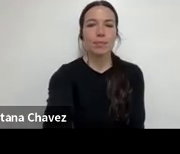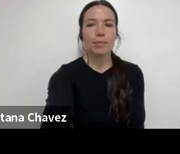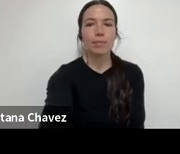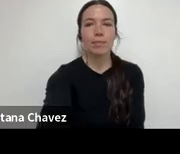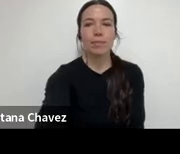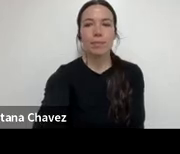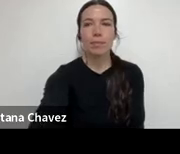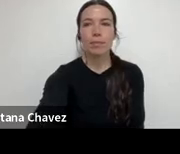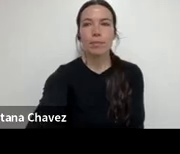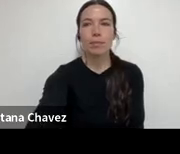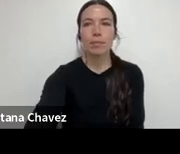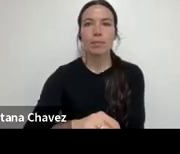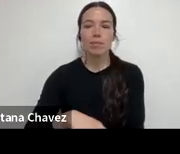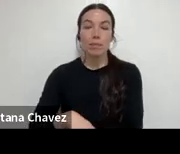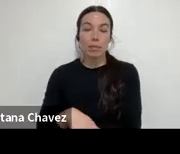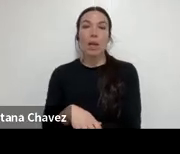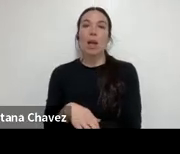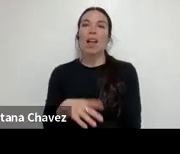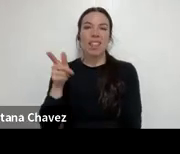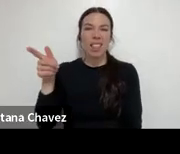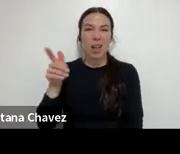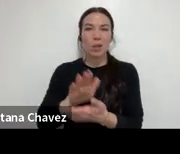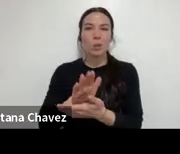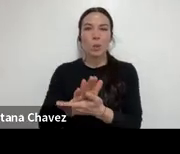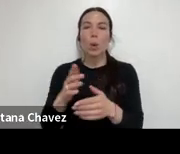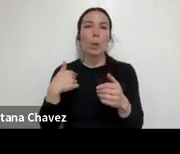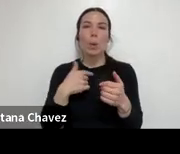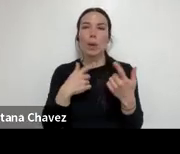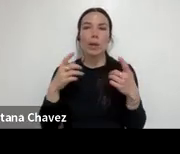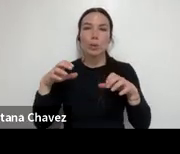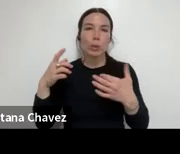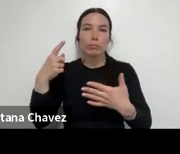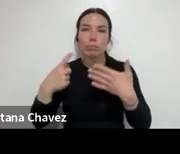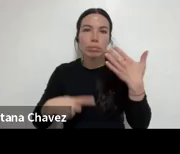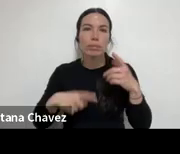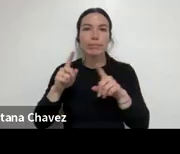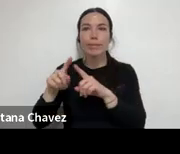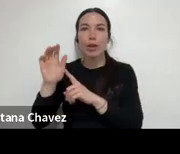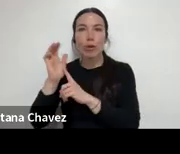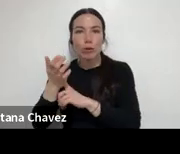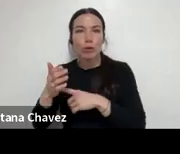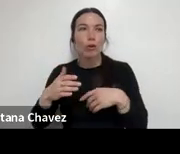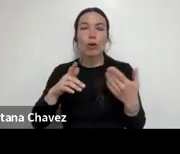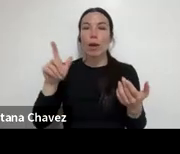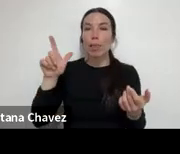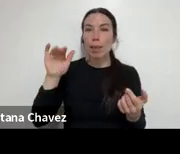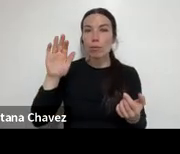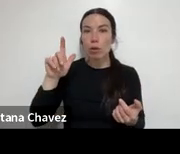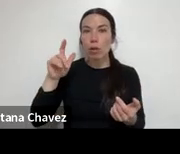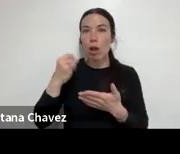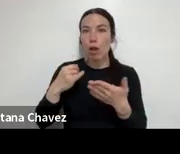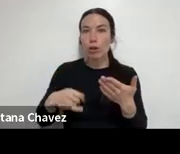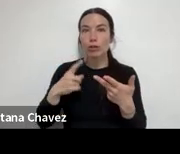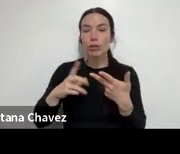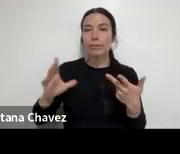school. We are a liberal arts and fine arts school. We have a residency program for